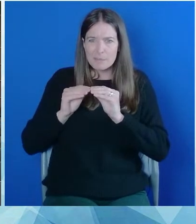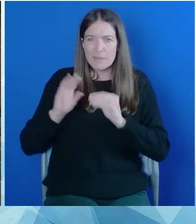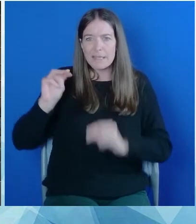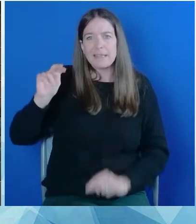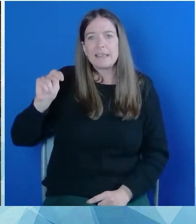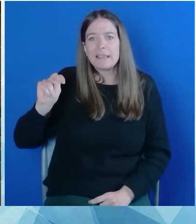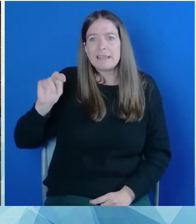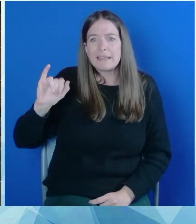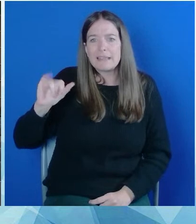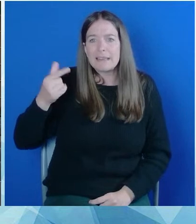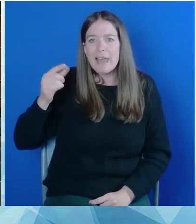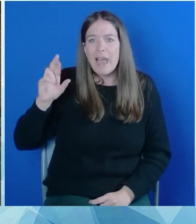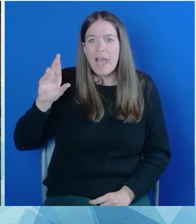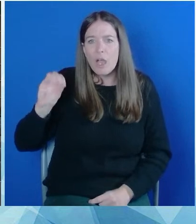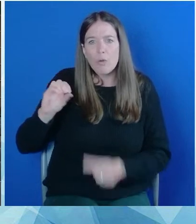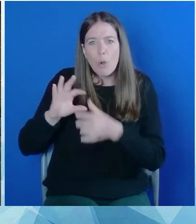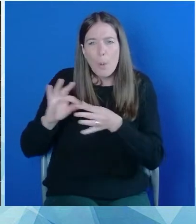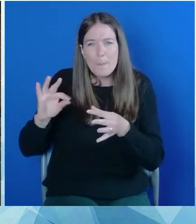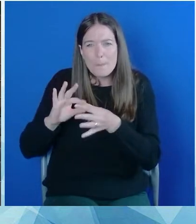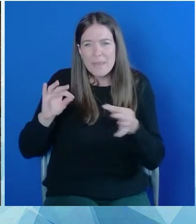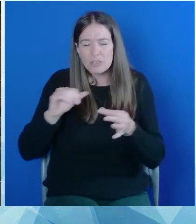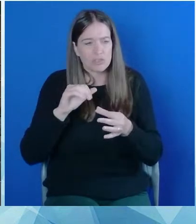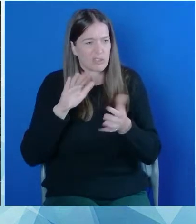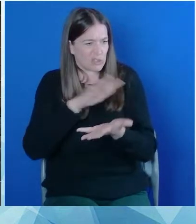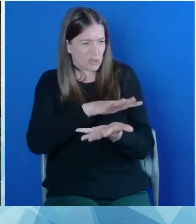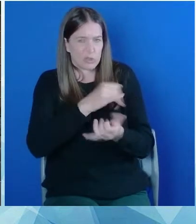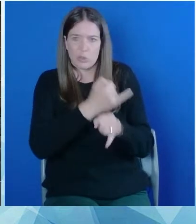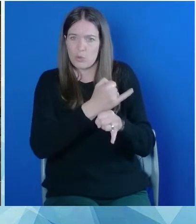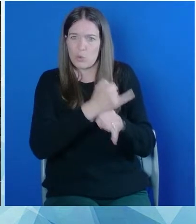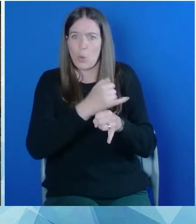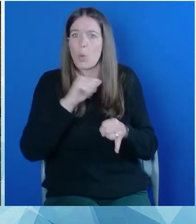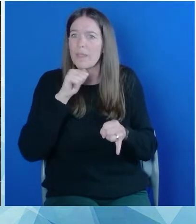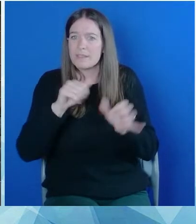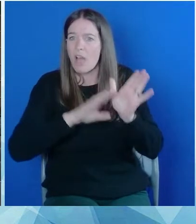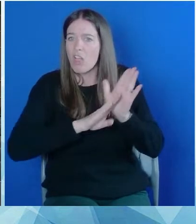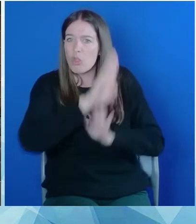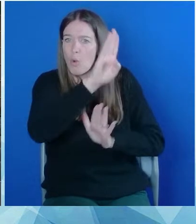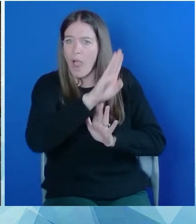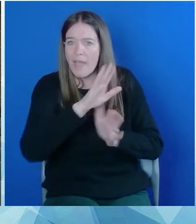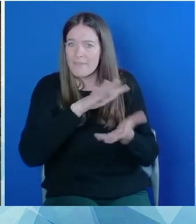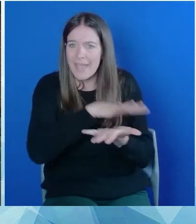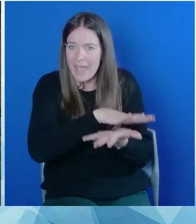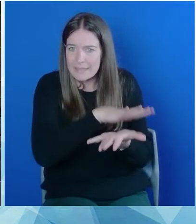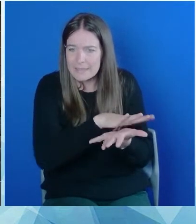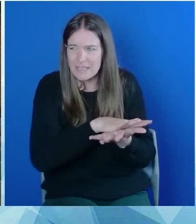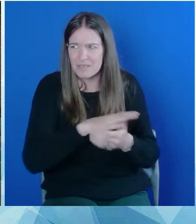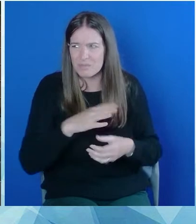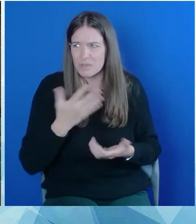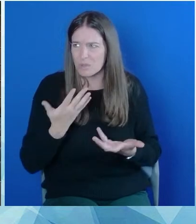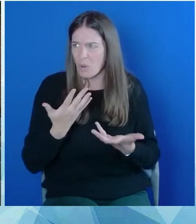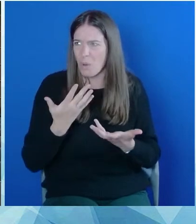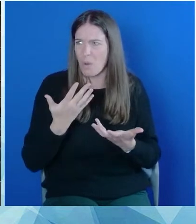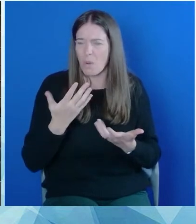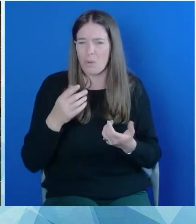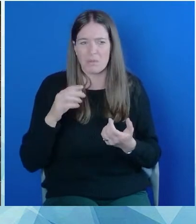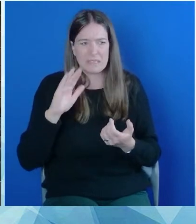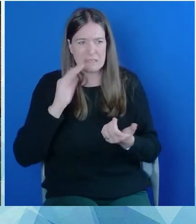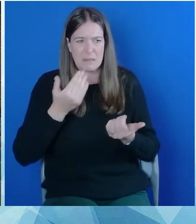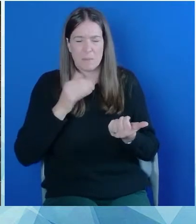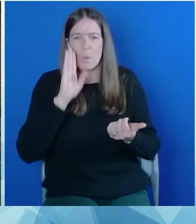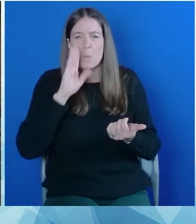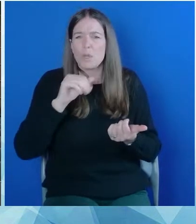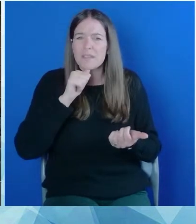some amazing standard that every other disability should want to come here to get to. We need